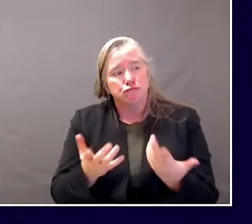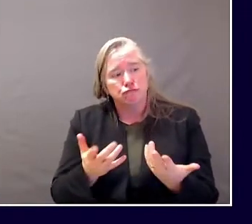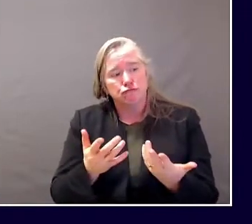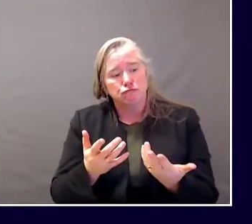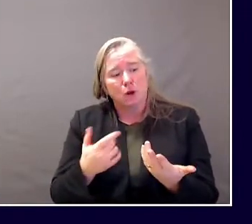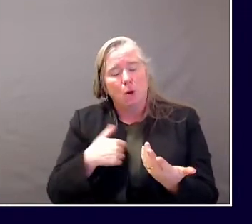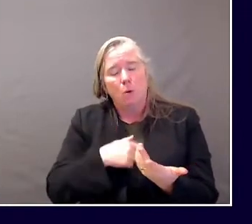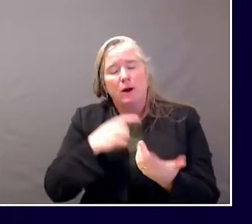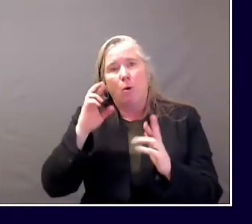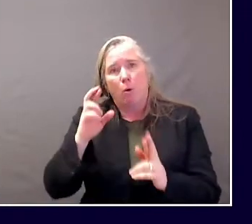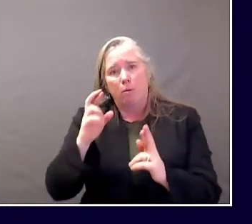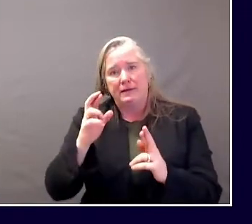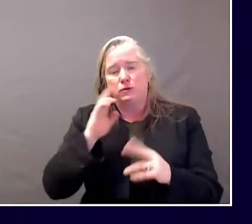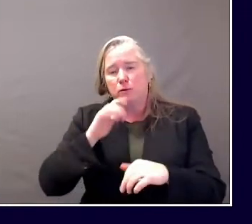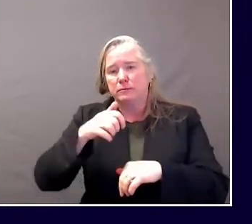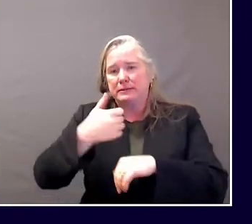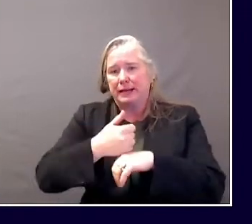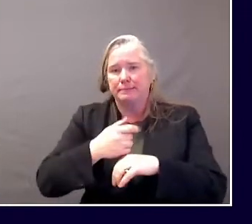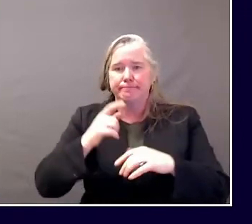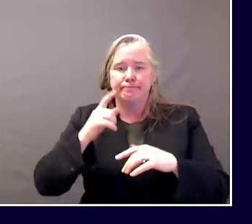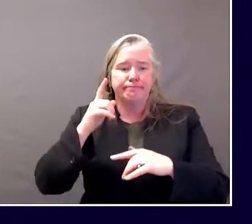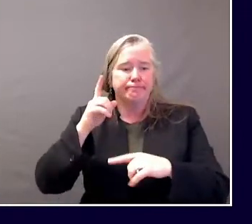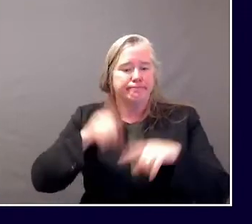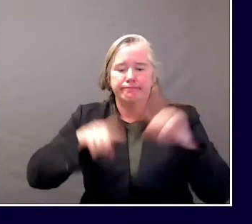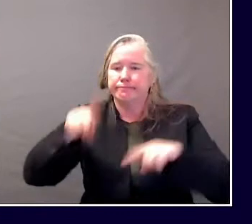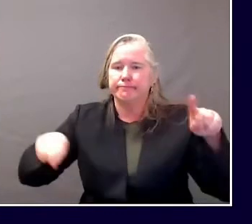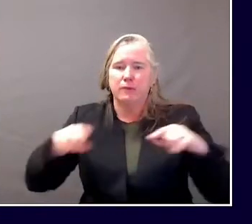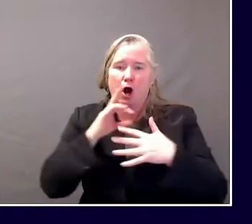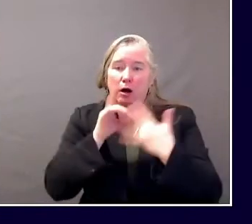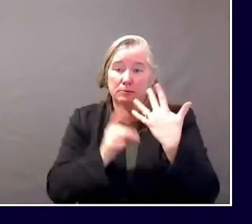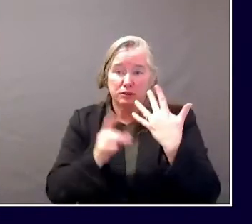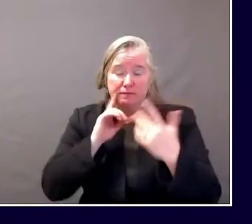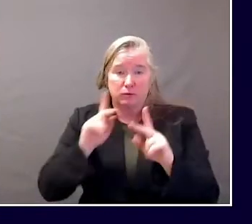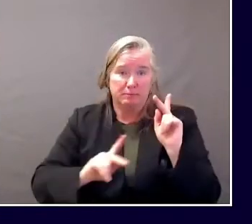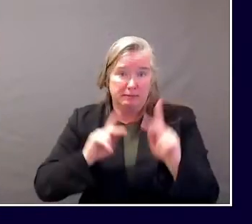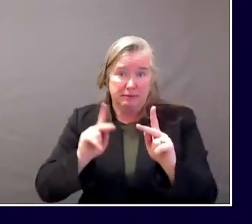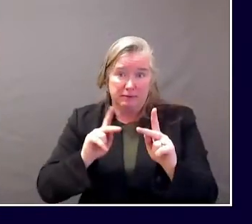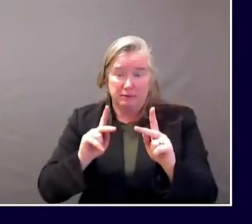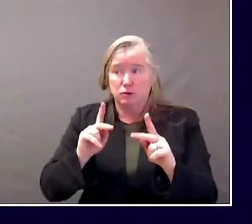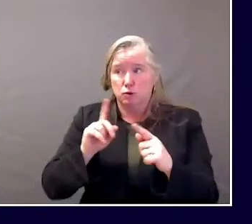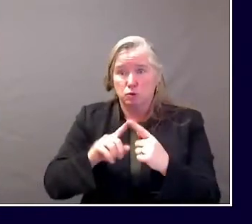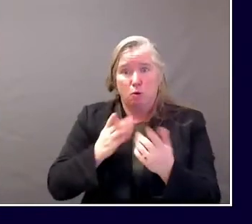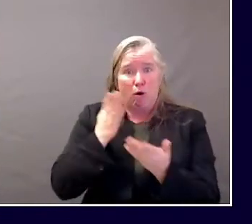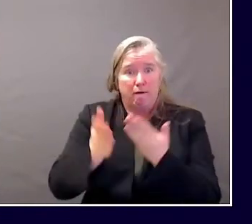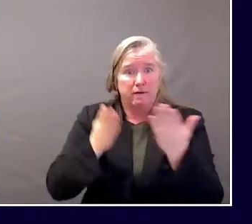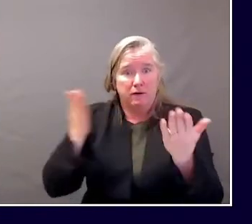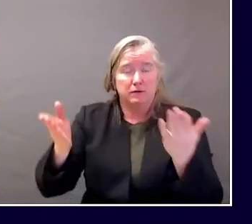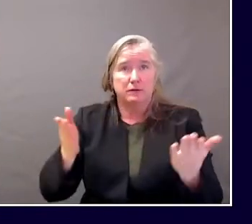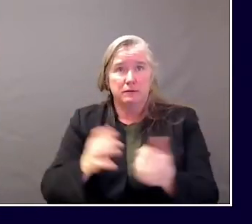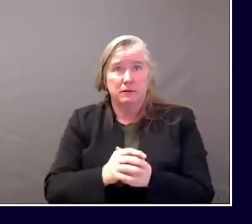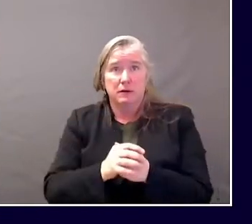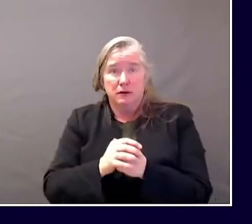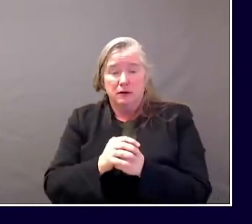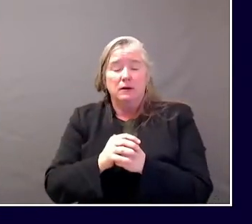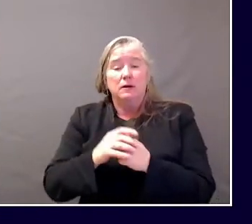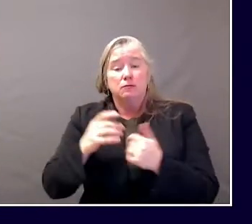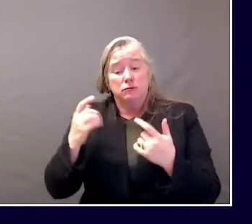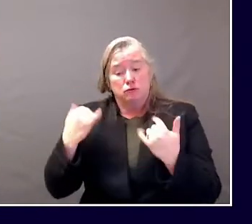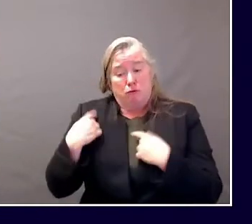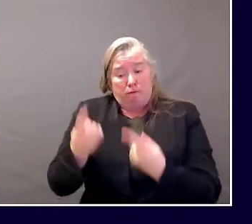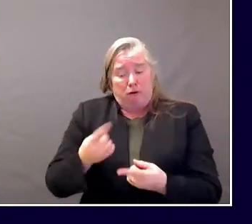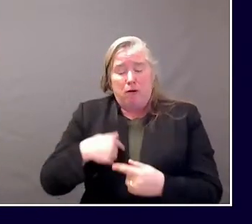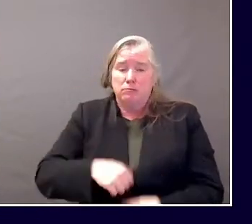state of different forms that can keep the throughput that we've seen in Maine, a throughput that I'm quite proud of relative